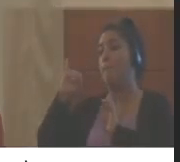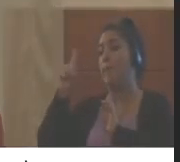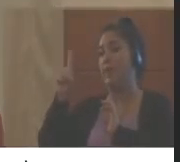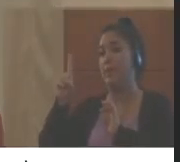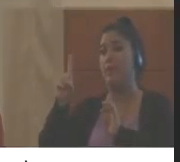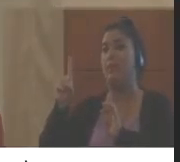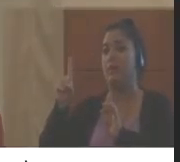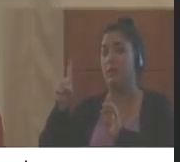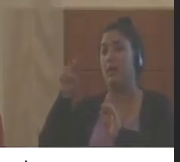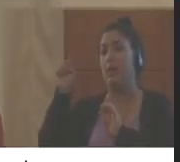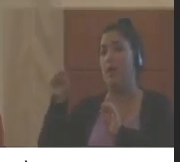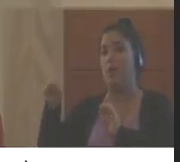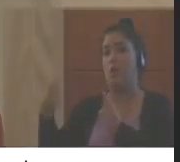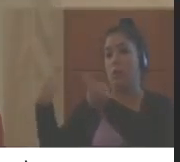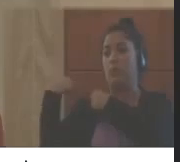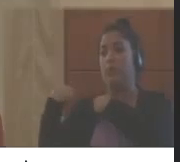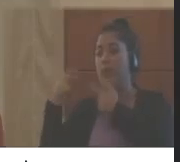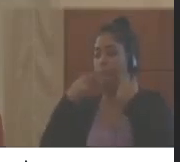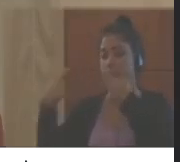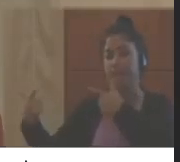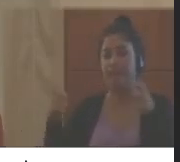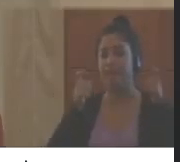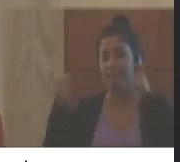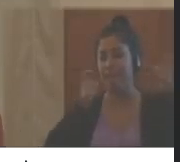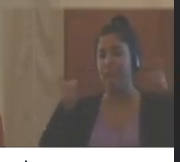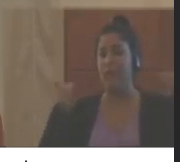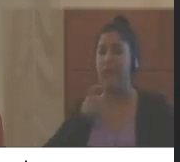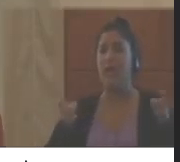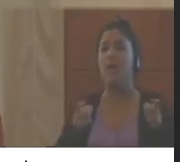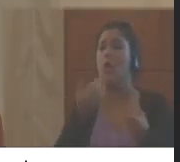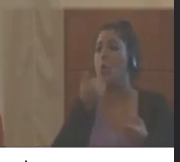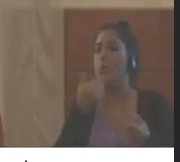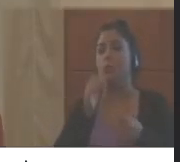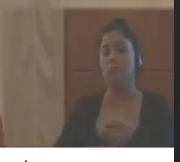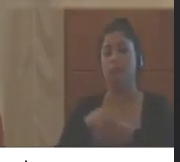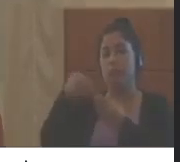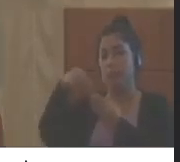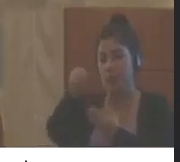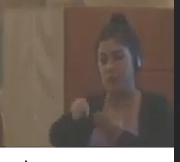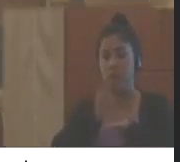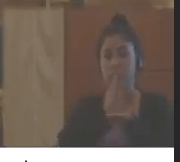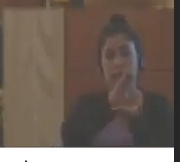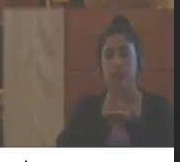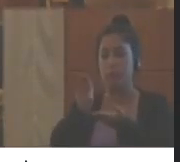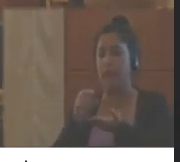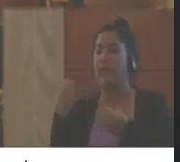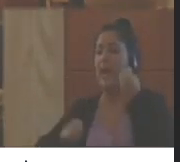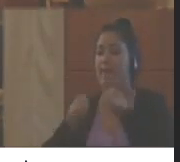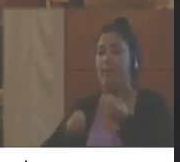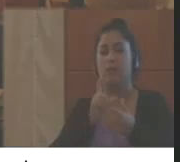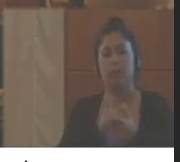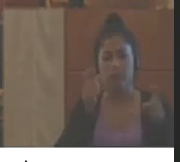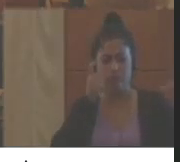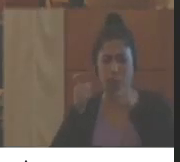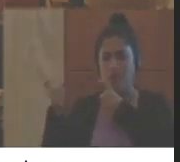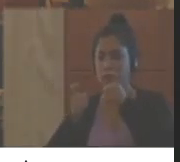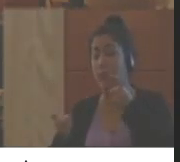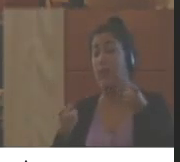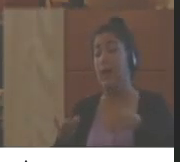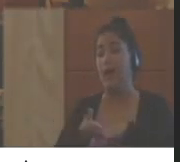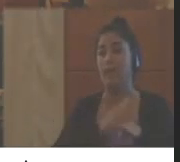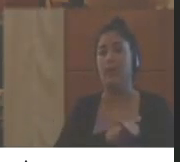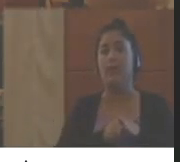adopting policies, integral policies for risk management. And also I will tell you that I used